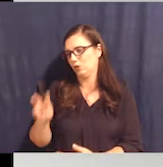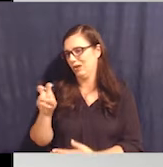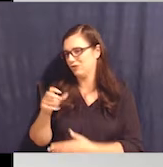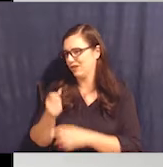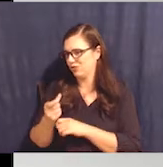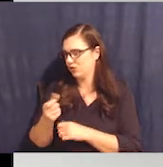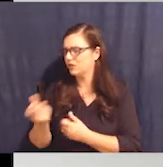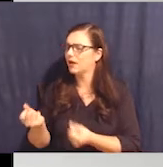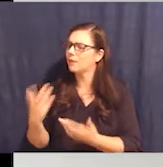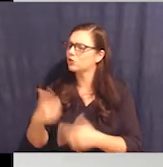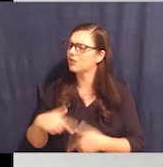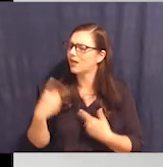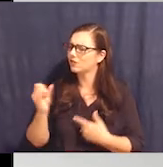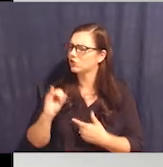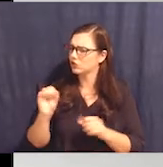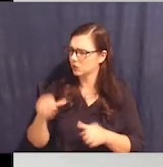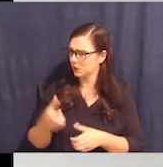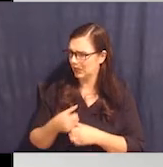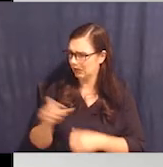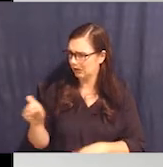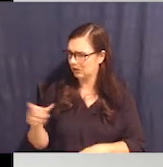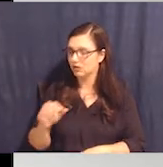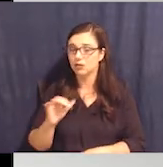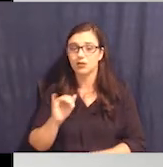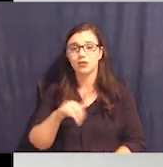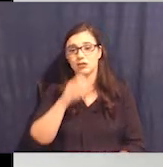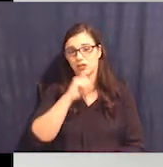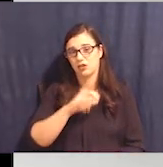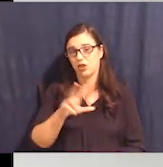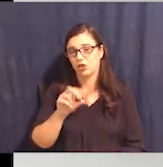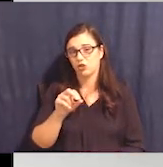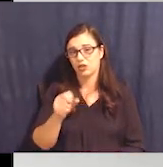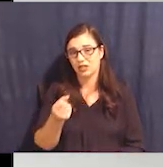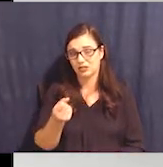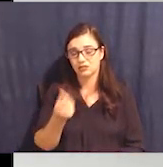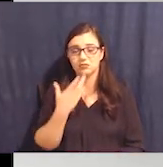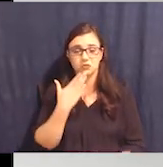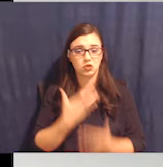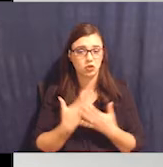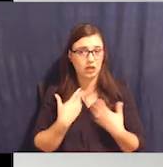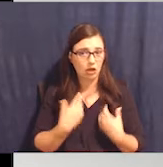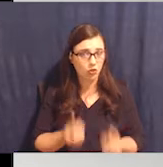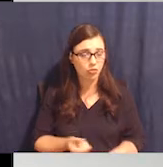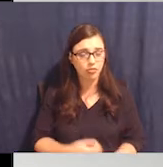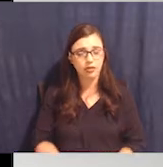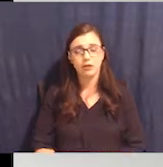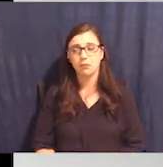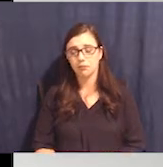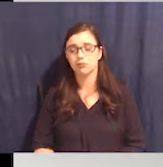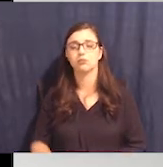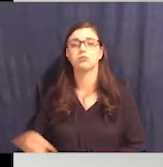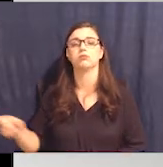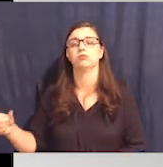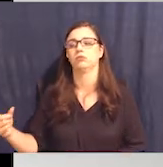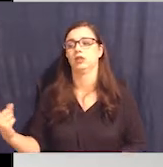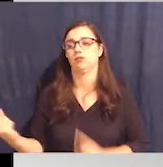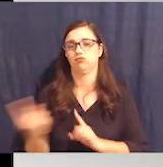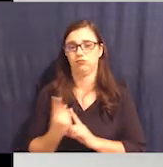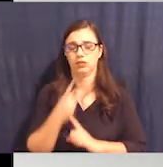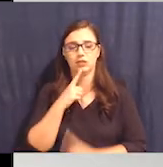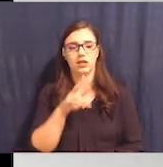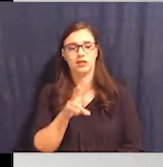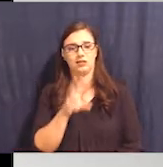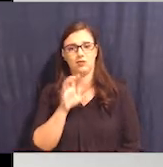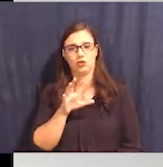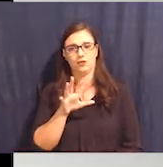$2,200 a year, how much life insurance could we get? Now, we were in our 30s. We were in good health. And he came back